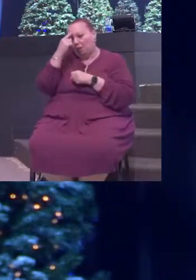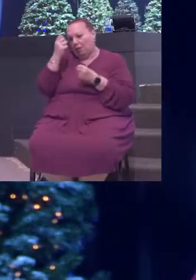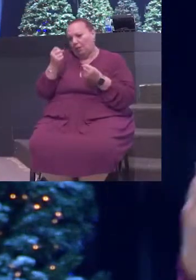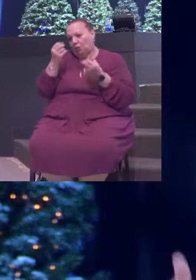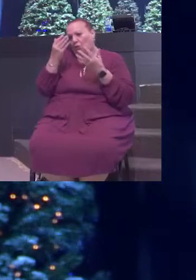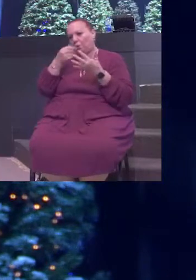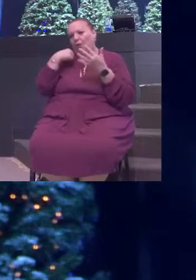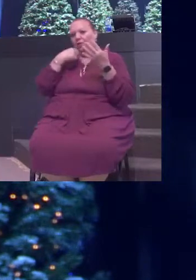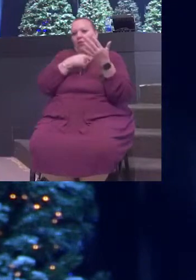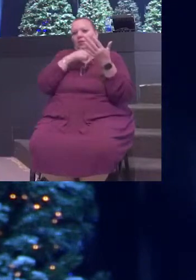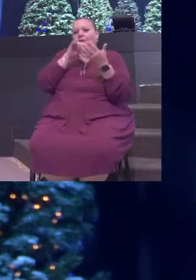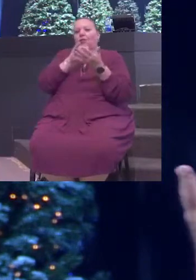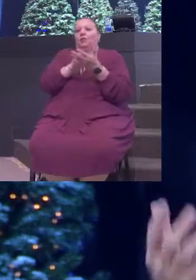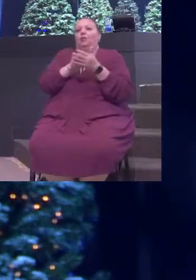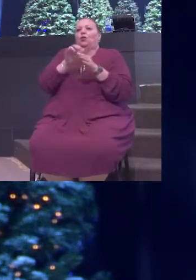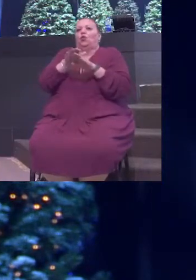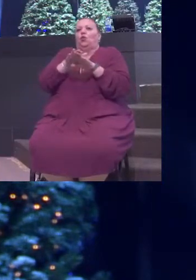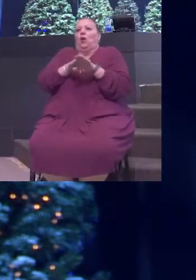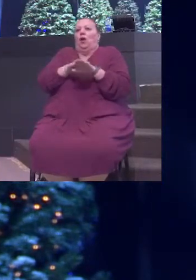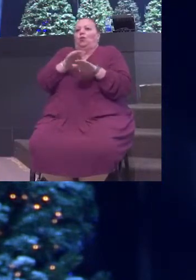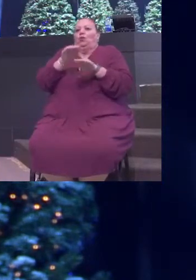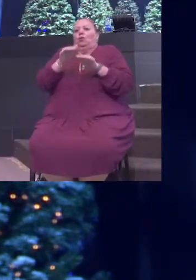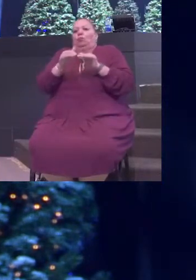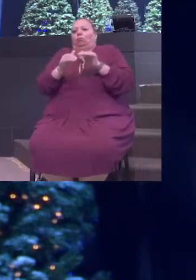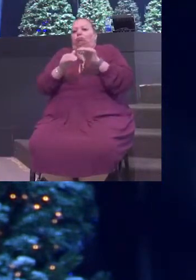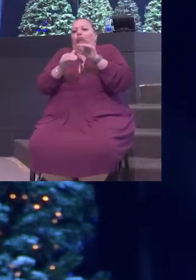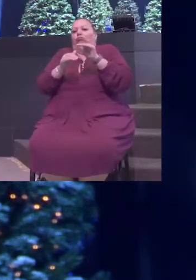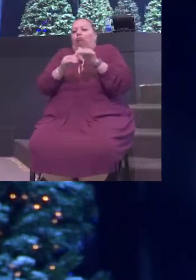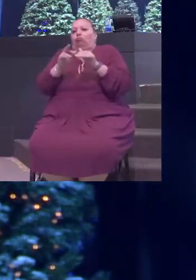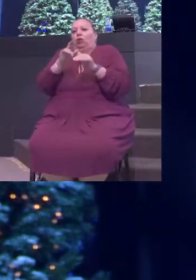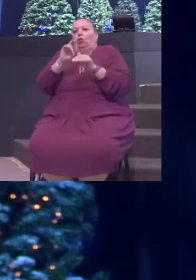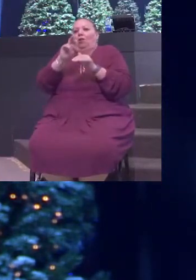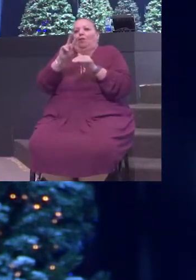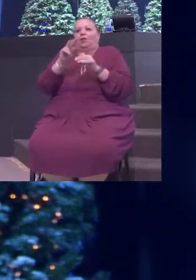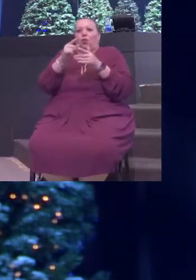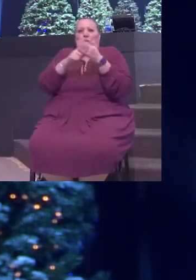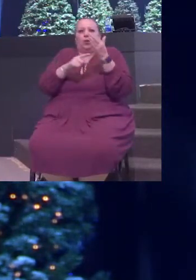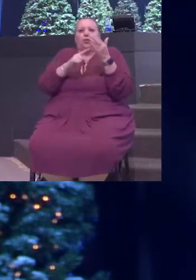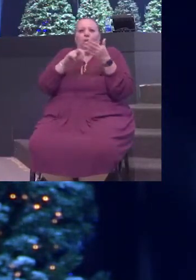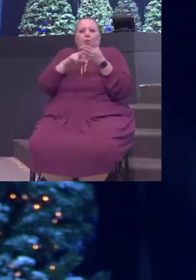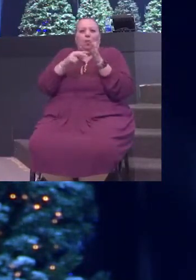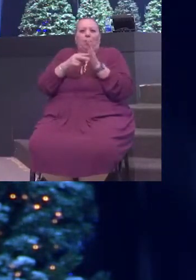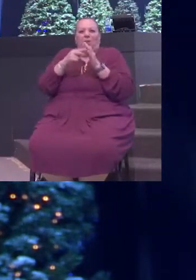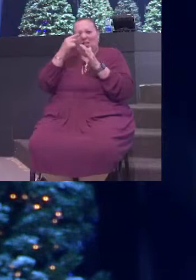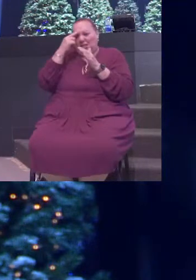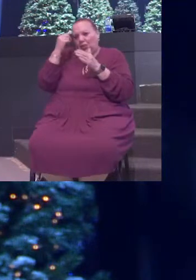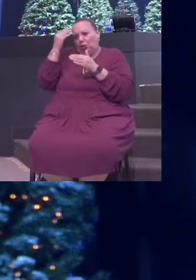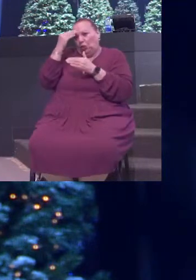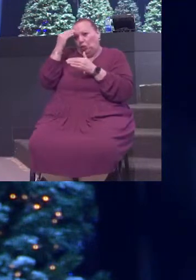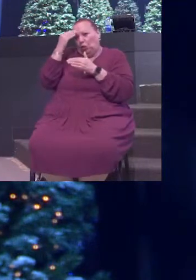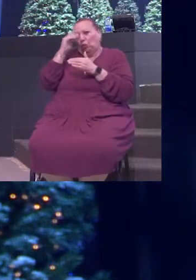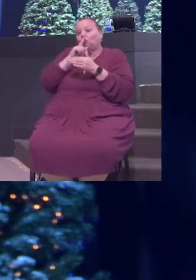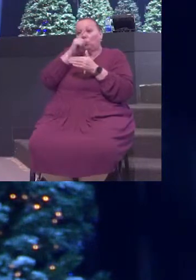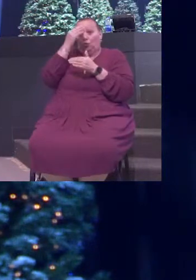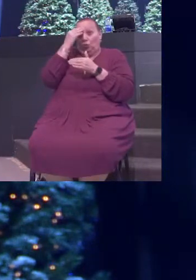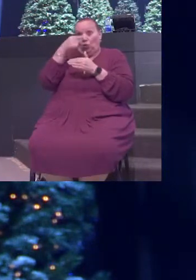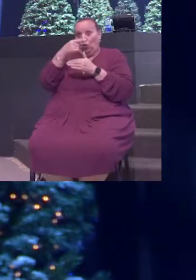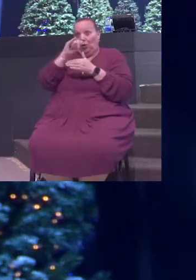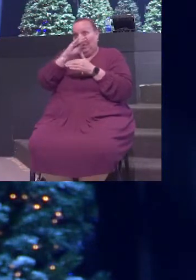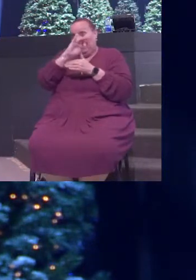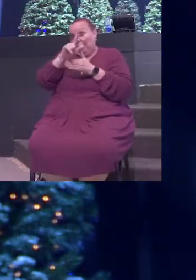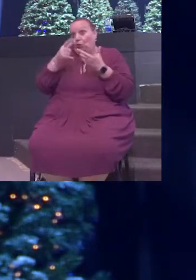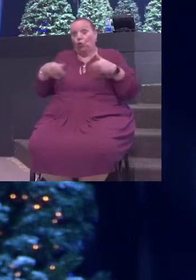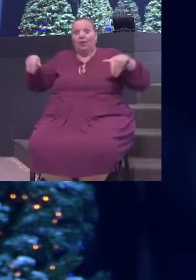many of this, there was gradual revelations of what it actually meant, but I think she knew. I mean, certainly she knew when Gabriel the